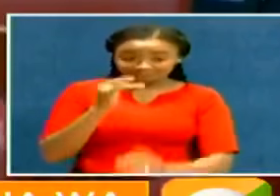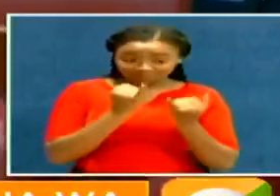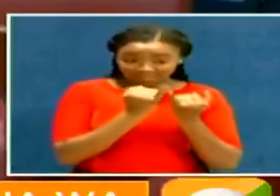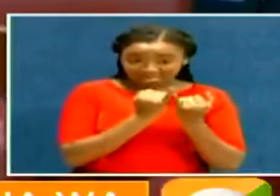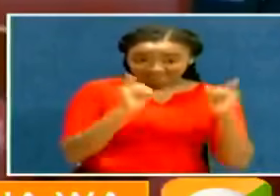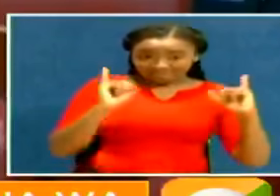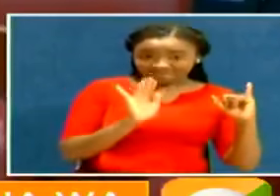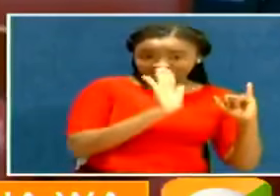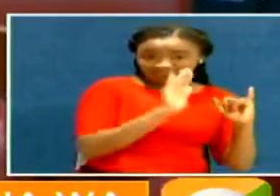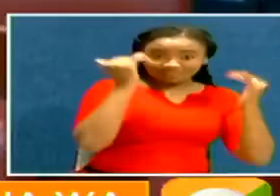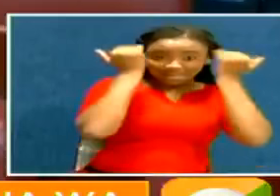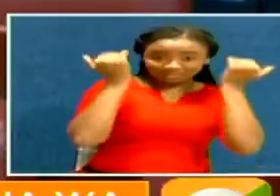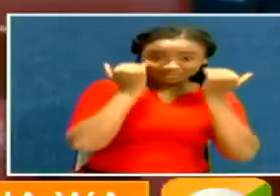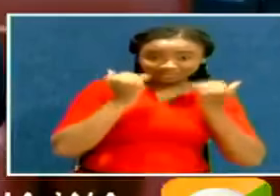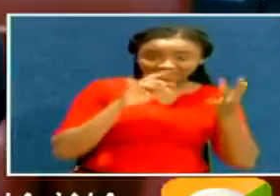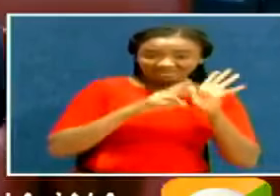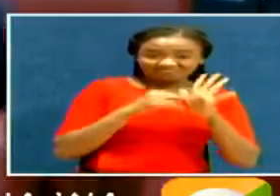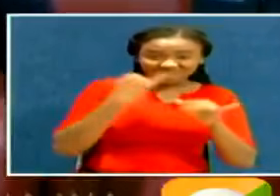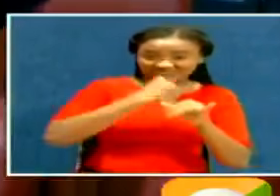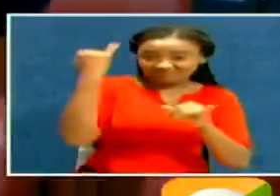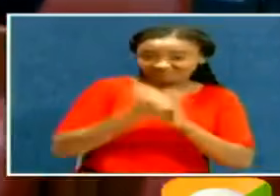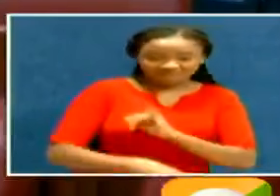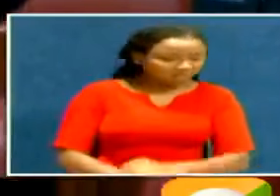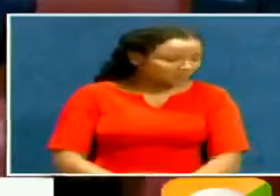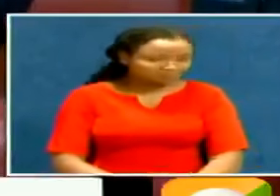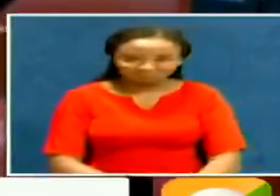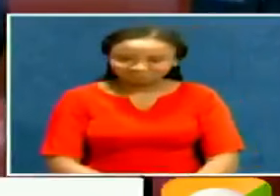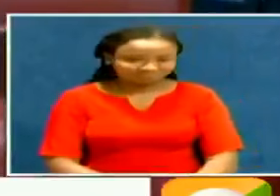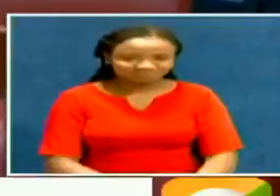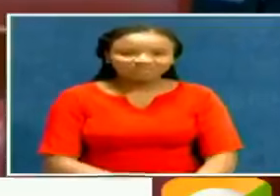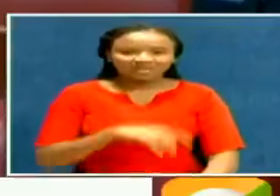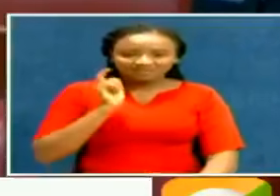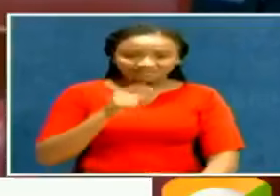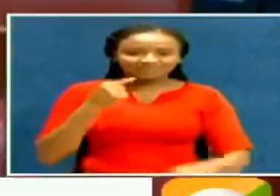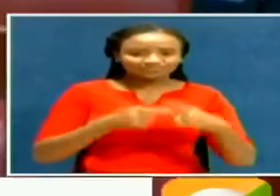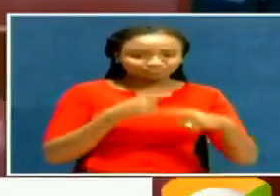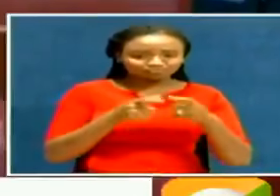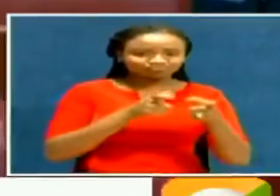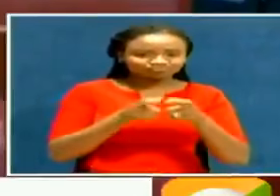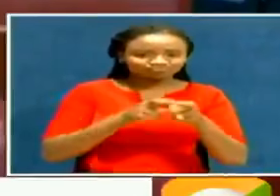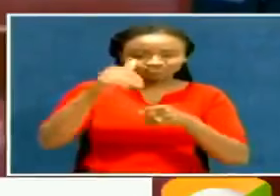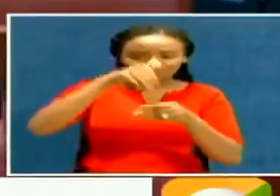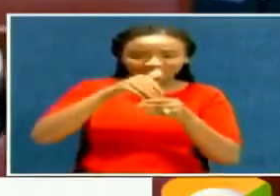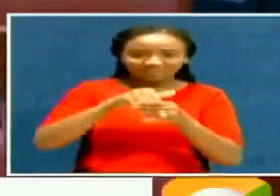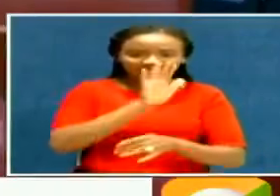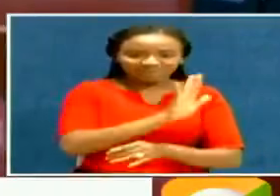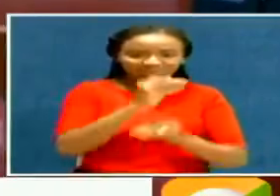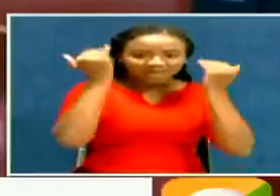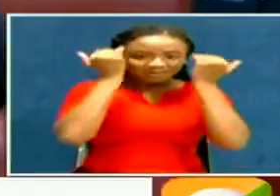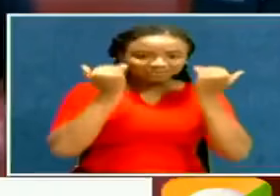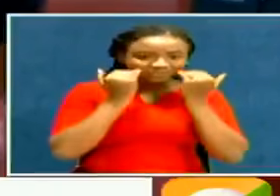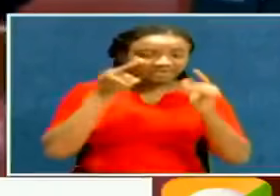is not absolute. It's supposed to be controlled within that judiciary so that we don't have